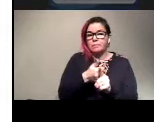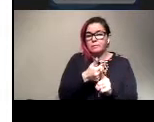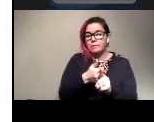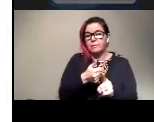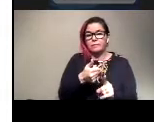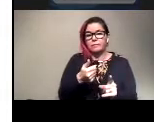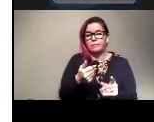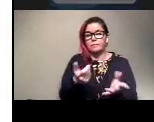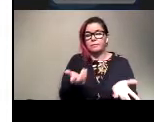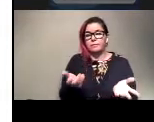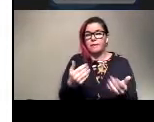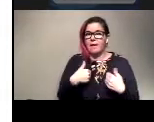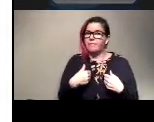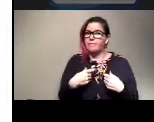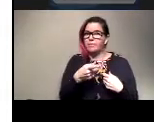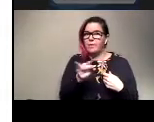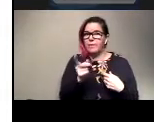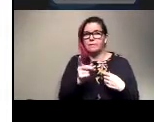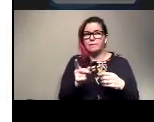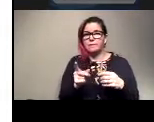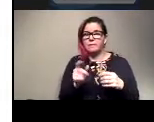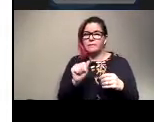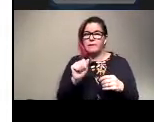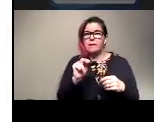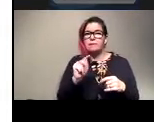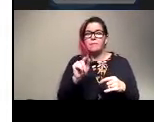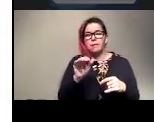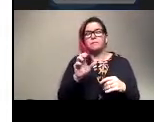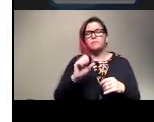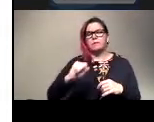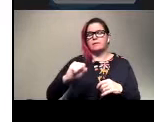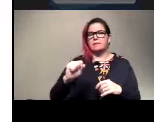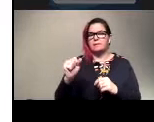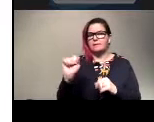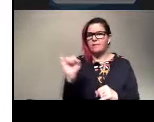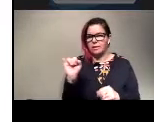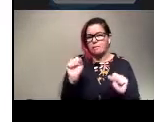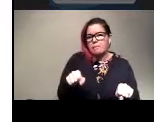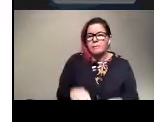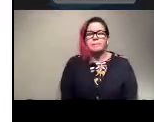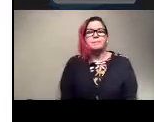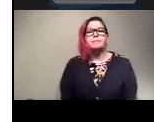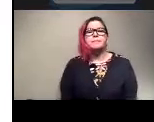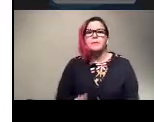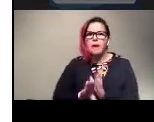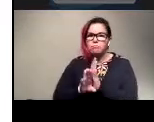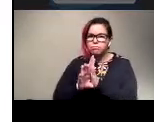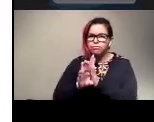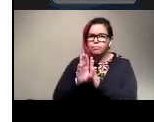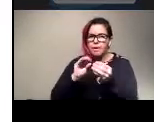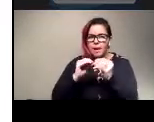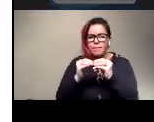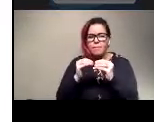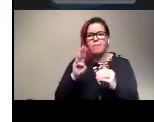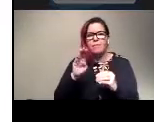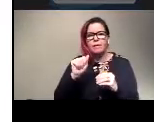yourself have had one of these antibiotic-resistant infections. And that's that we see this rise in the number of bacteria